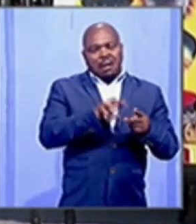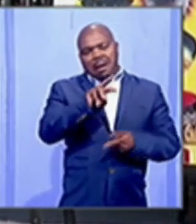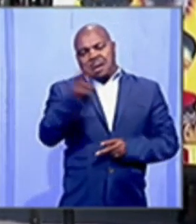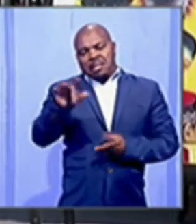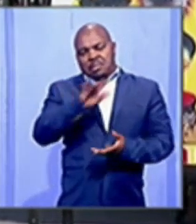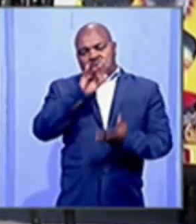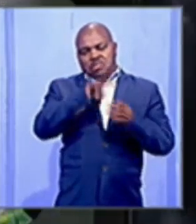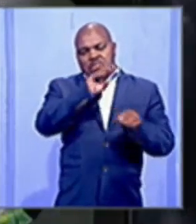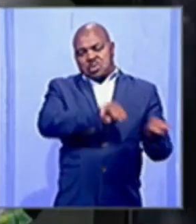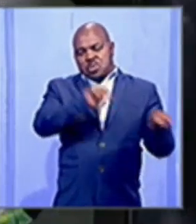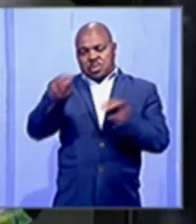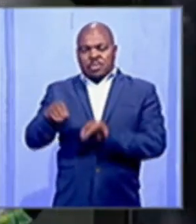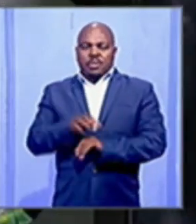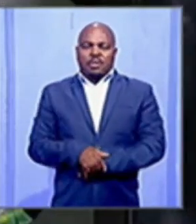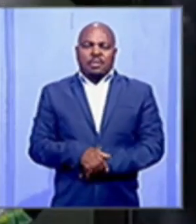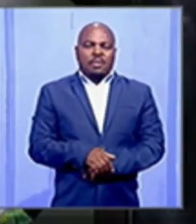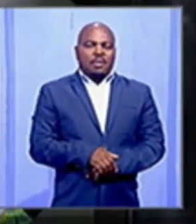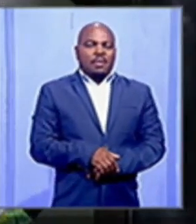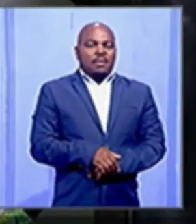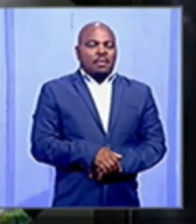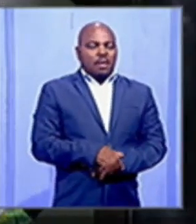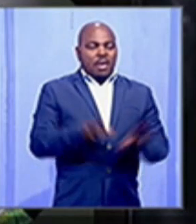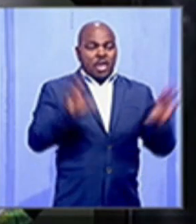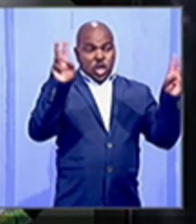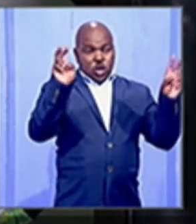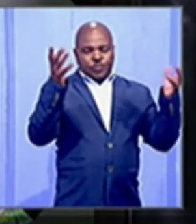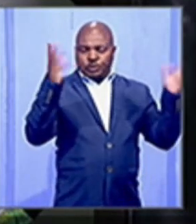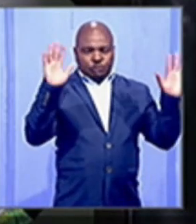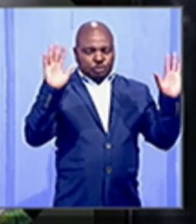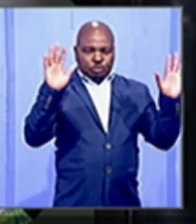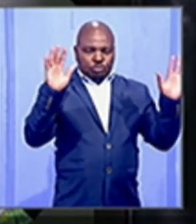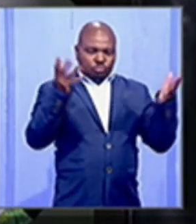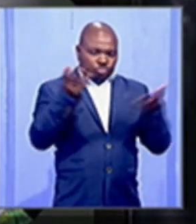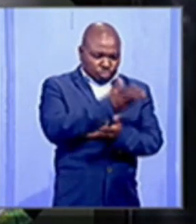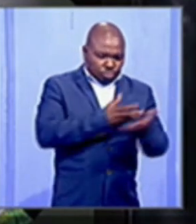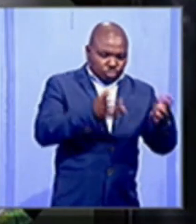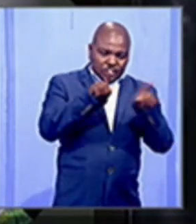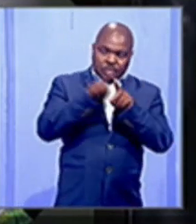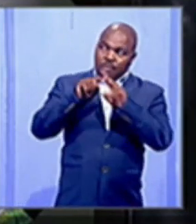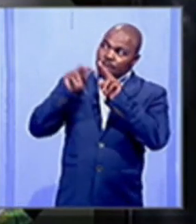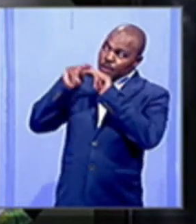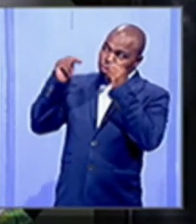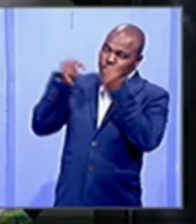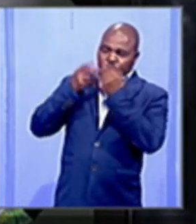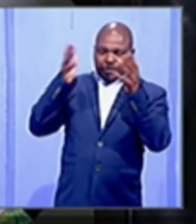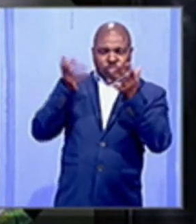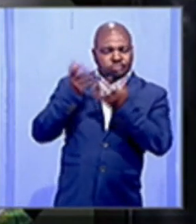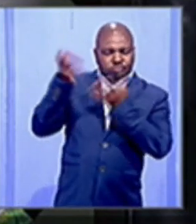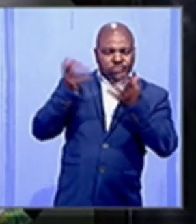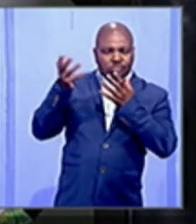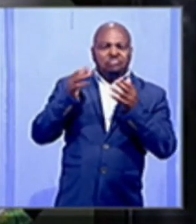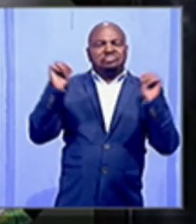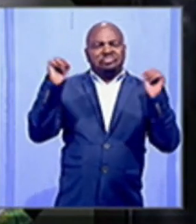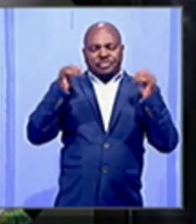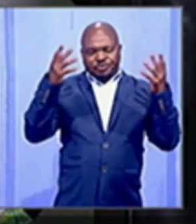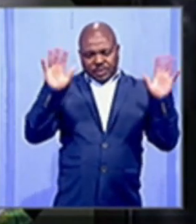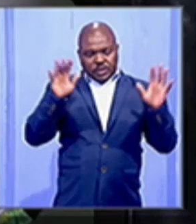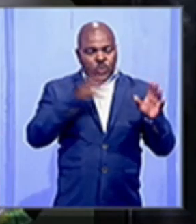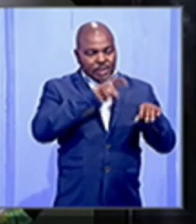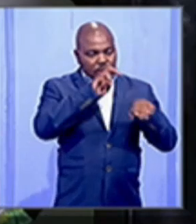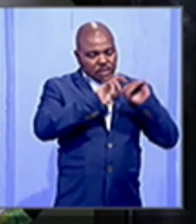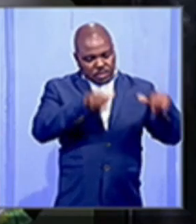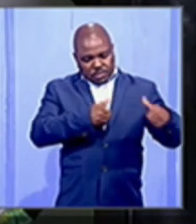a masha. Kganya bona re ifeditse kganya bona re ibegile even at national level na kganya gona go nna le bona mo fatshe